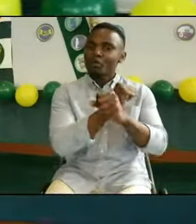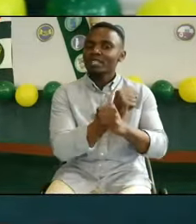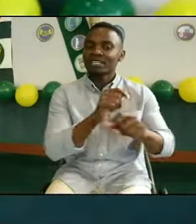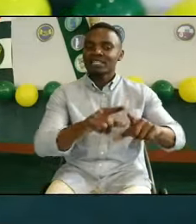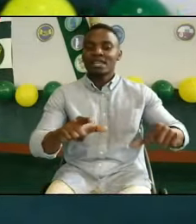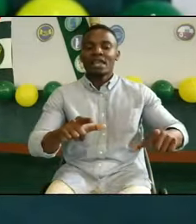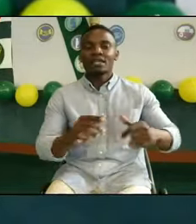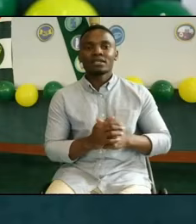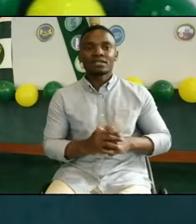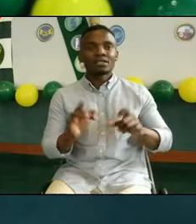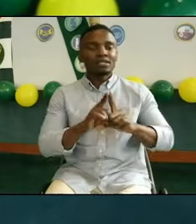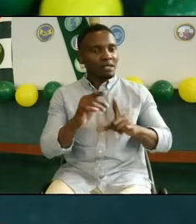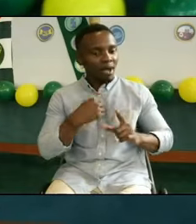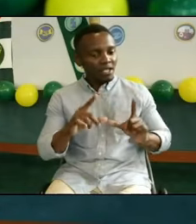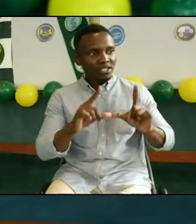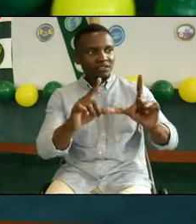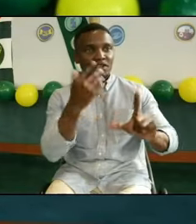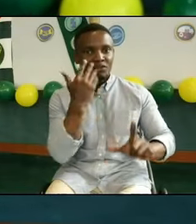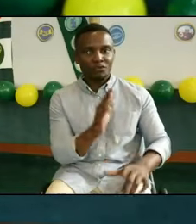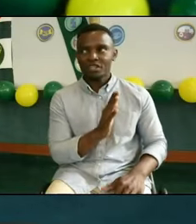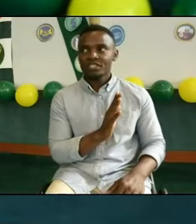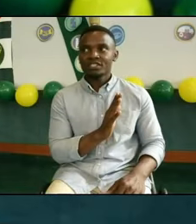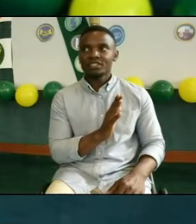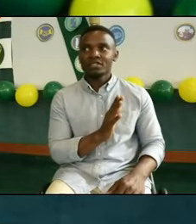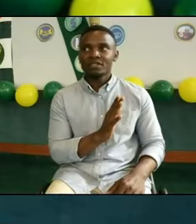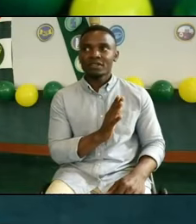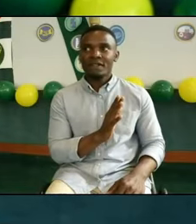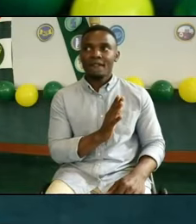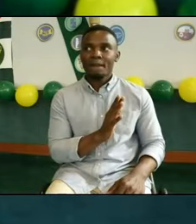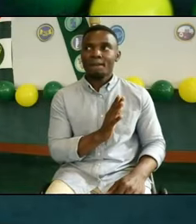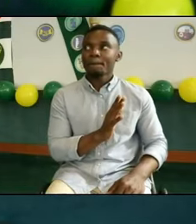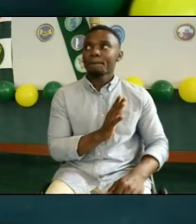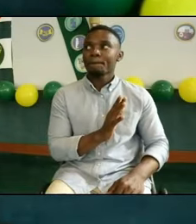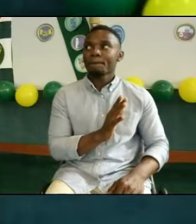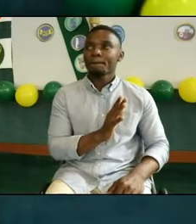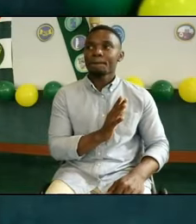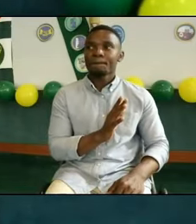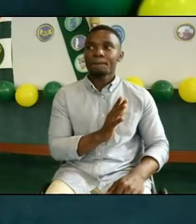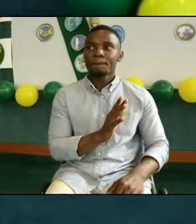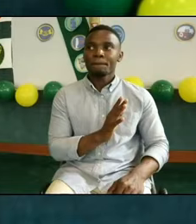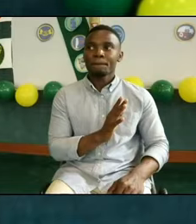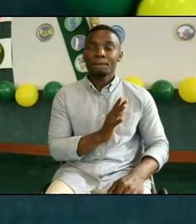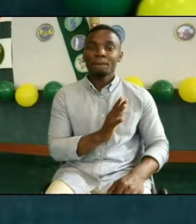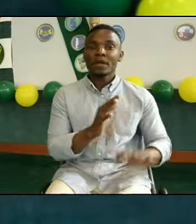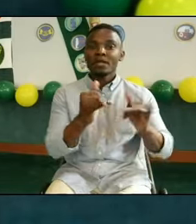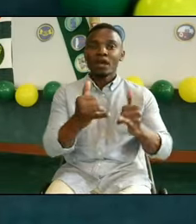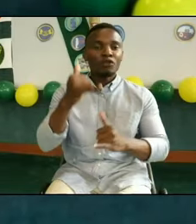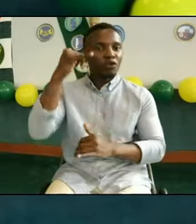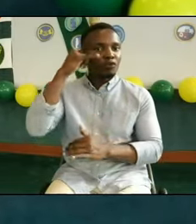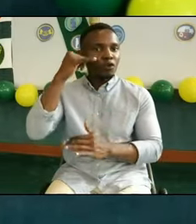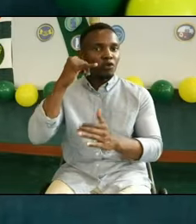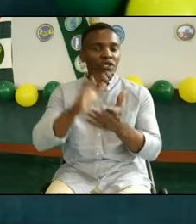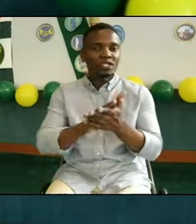made proper documentation and kept it. Here you call M-Pesa, right? Or let's say Airtel. So this telecommunication network